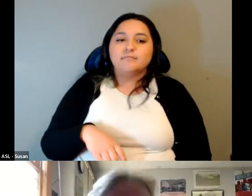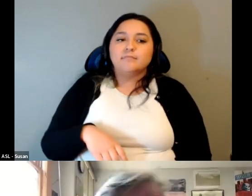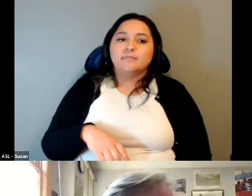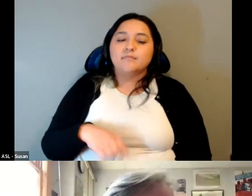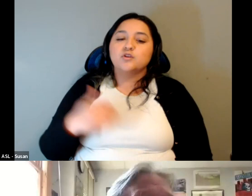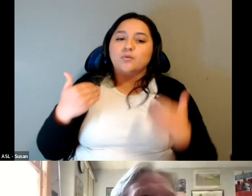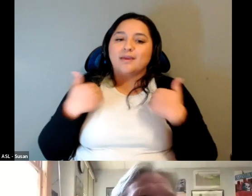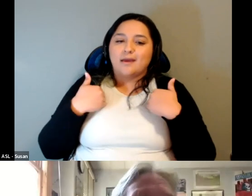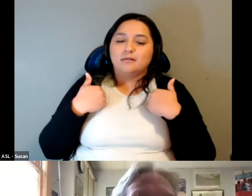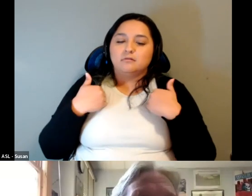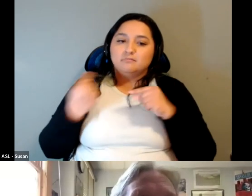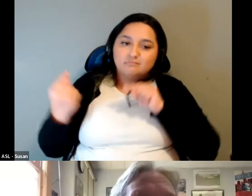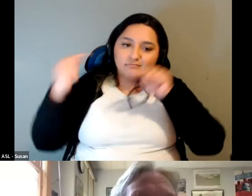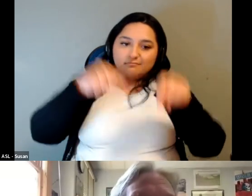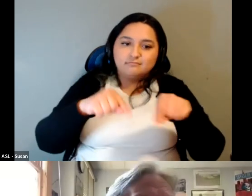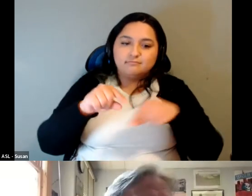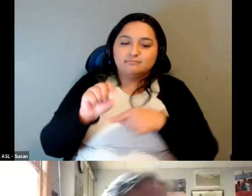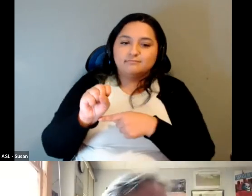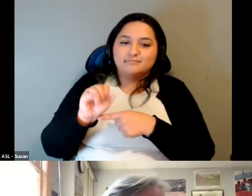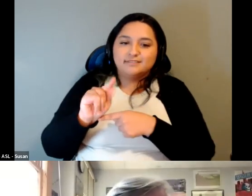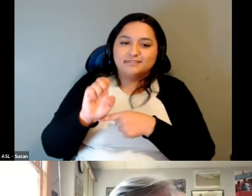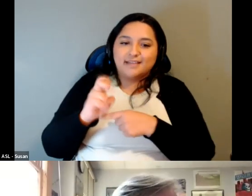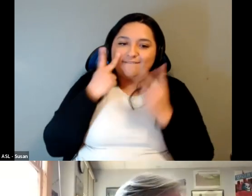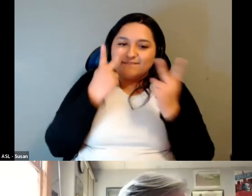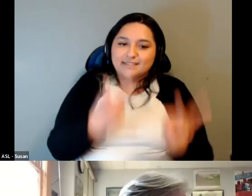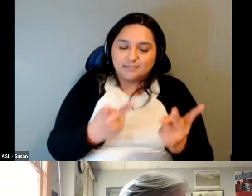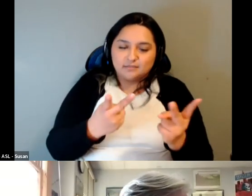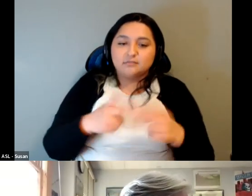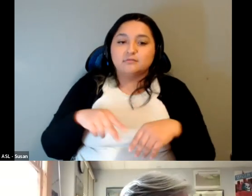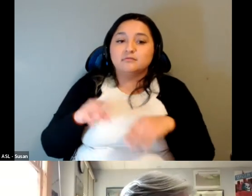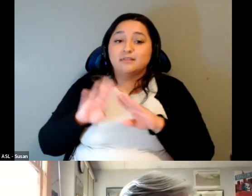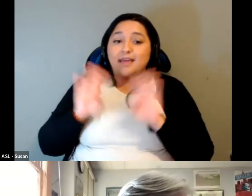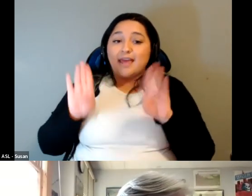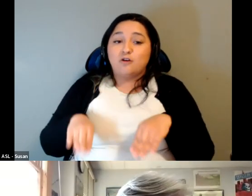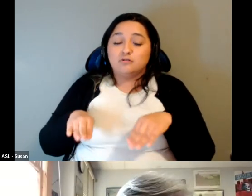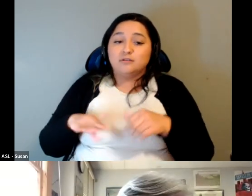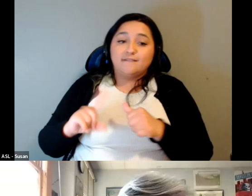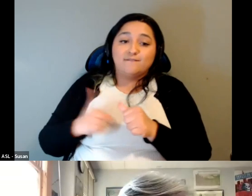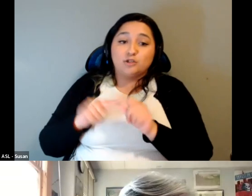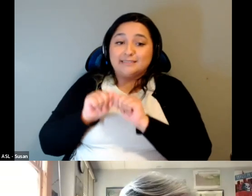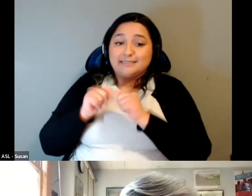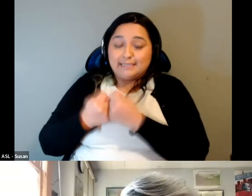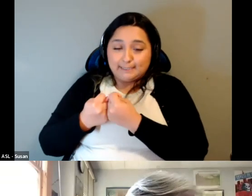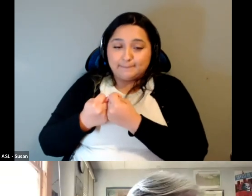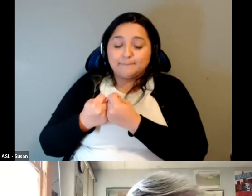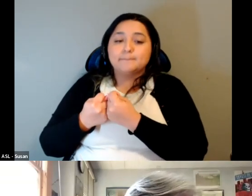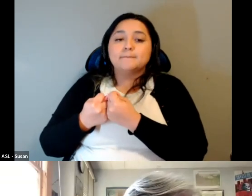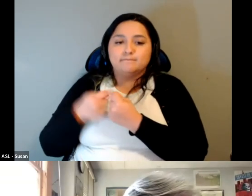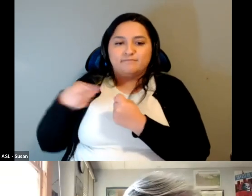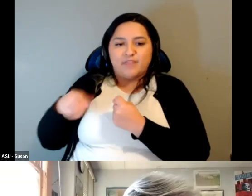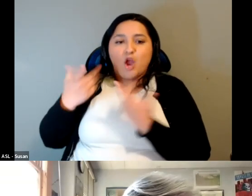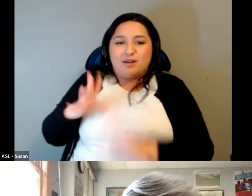visits by a, you know, a housing first team that was experienced in doing this approach.